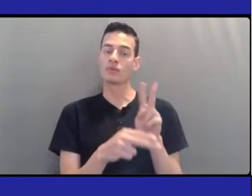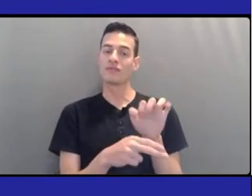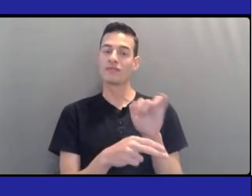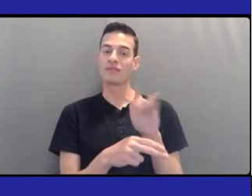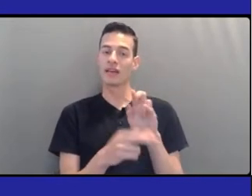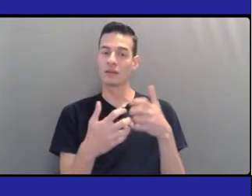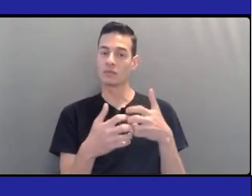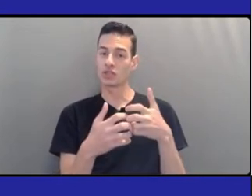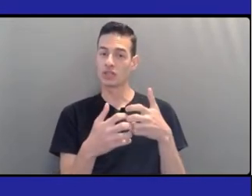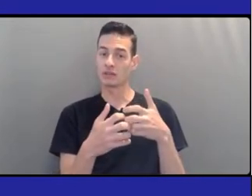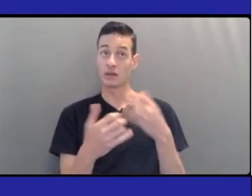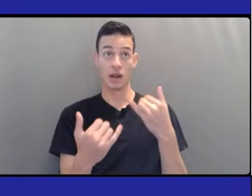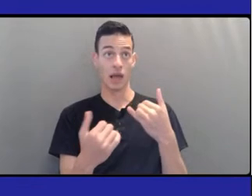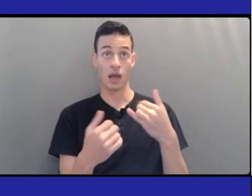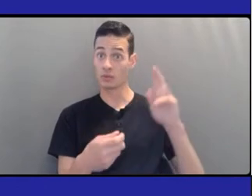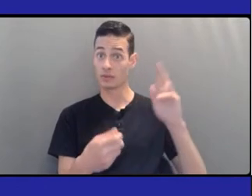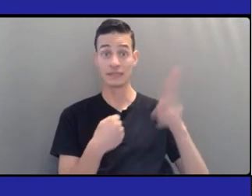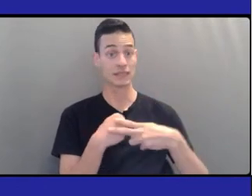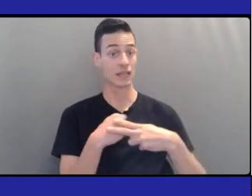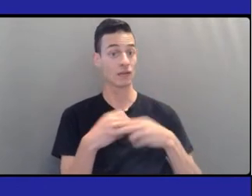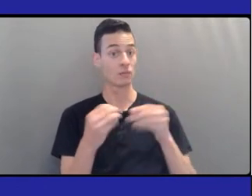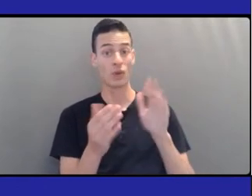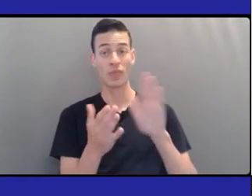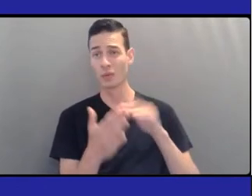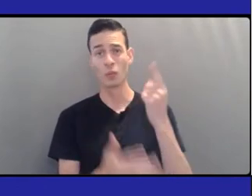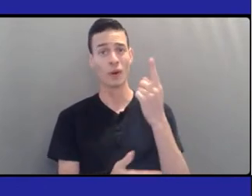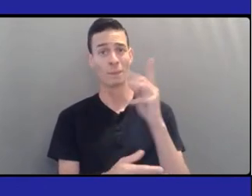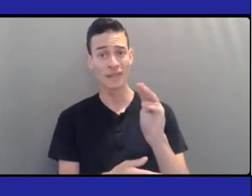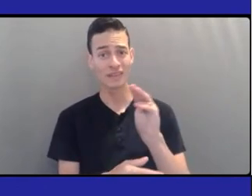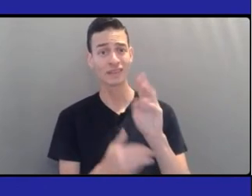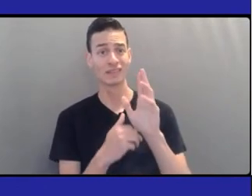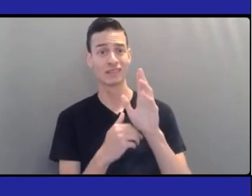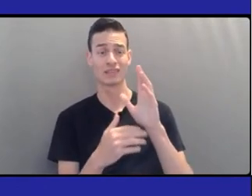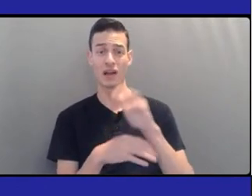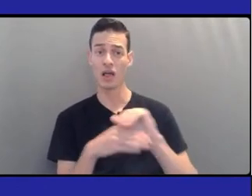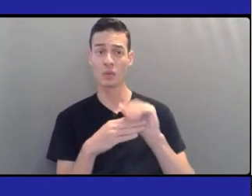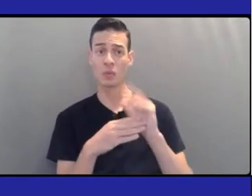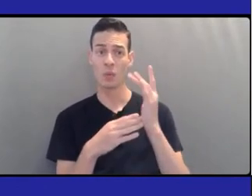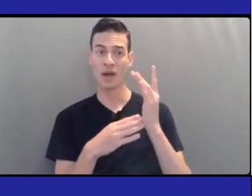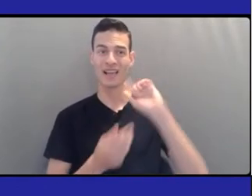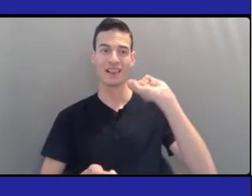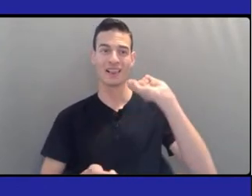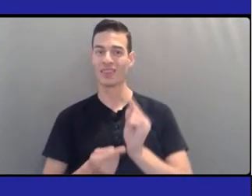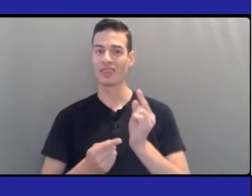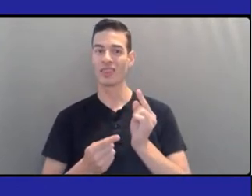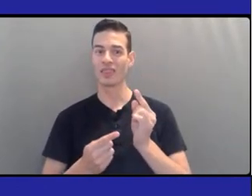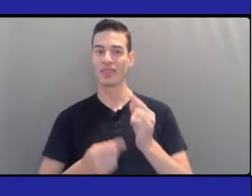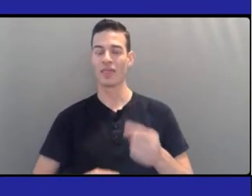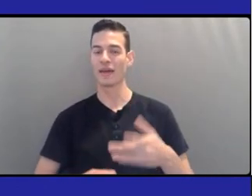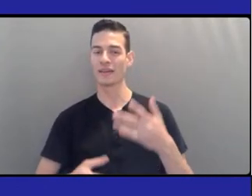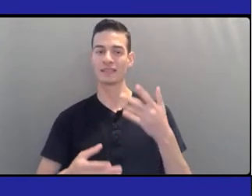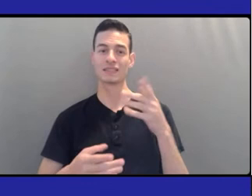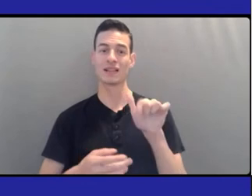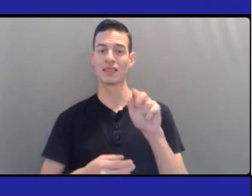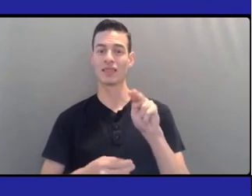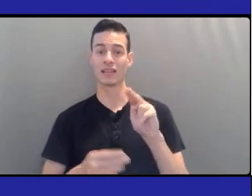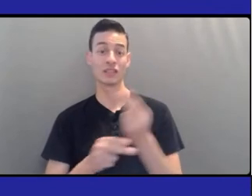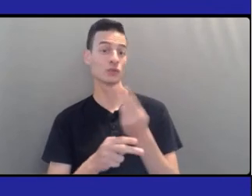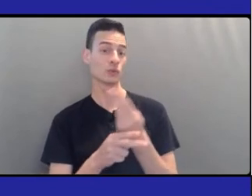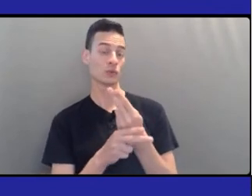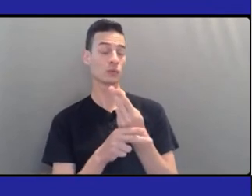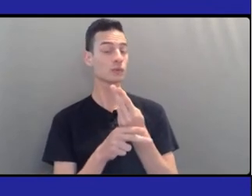annual savings of more than $1 million. They've worked with linen committees at our facilities and